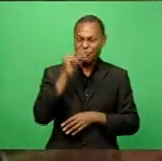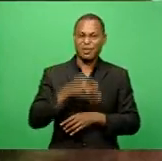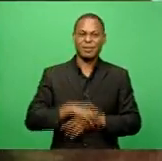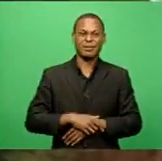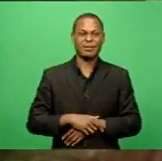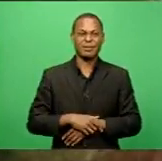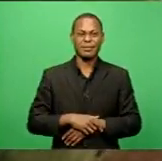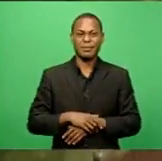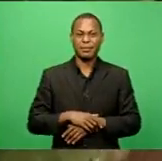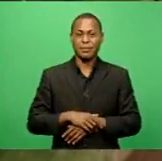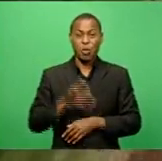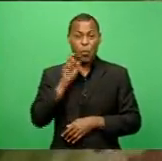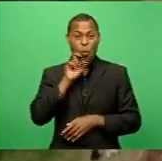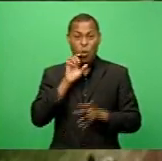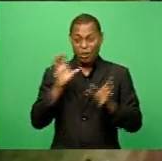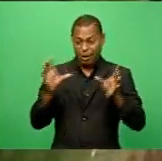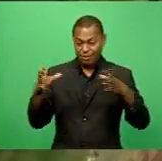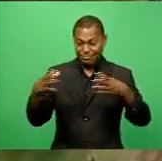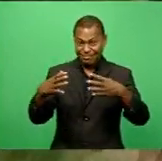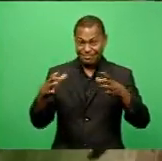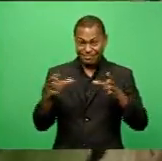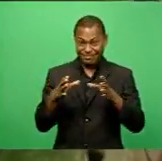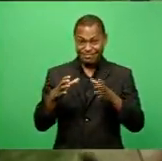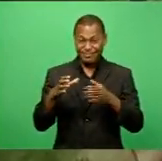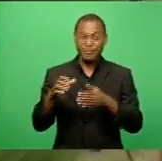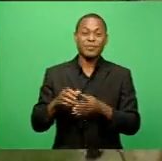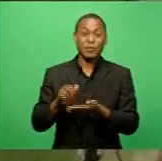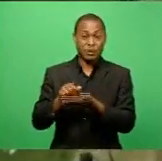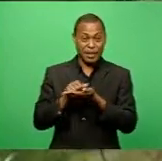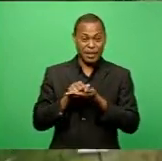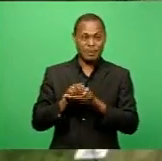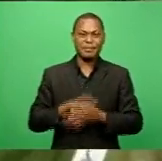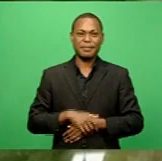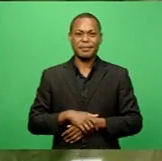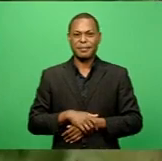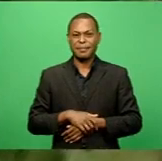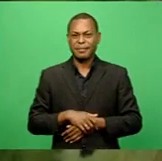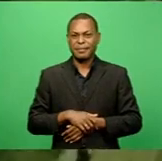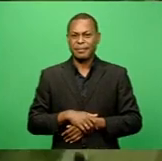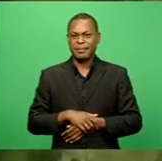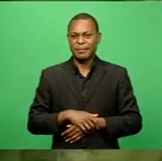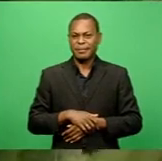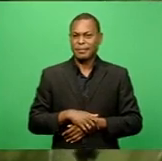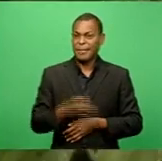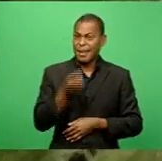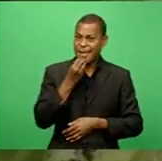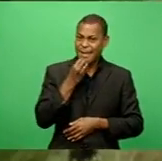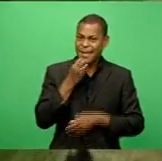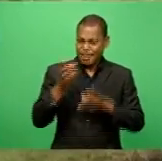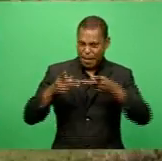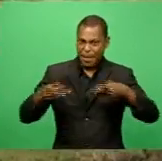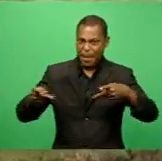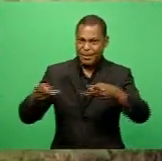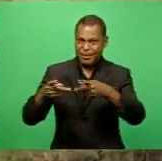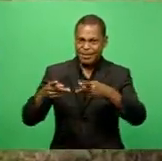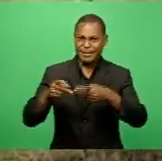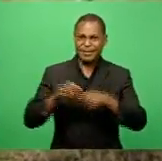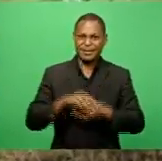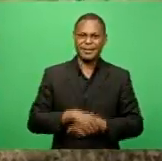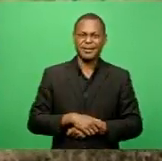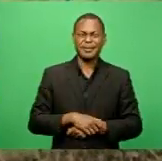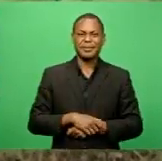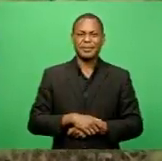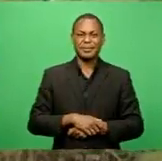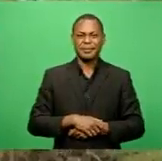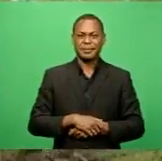water tanks, some dining areas for the boarding